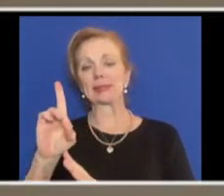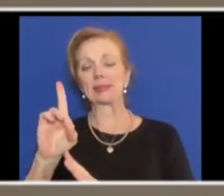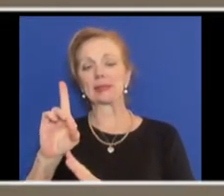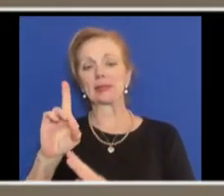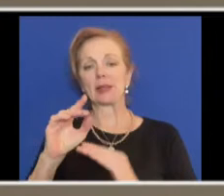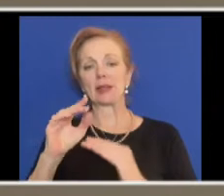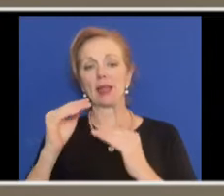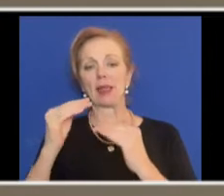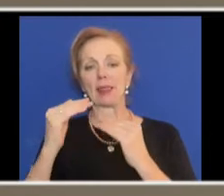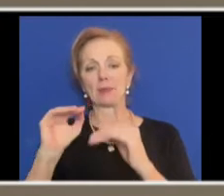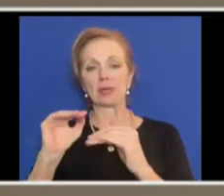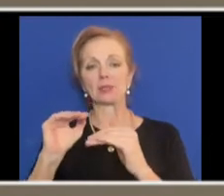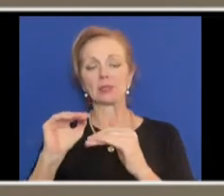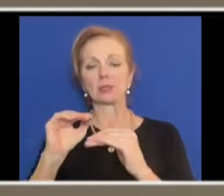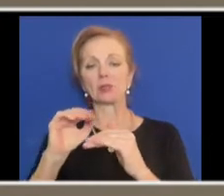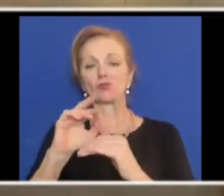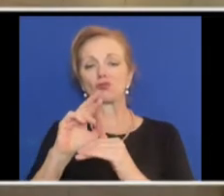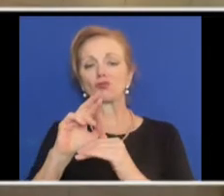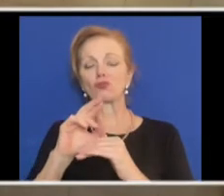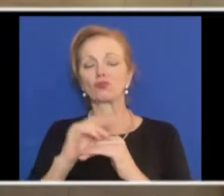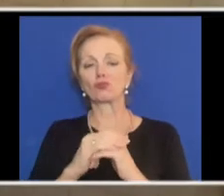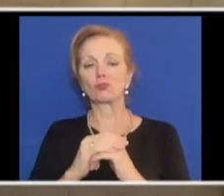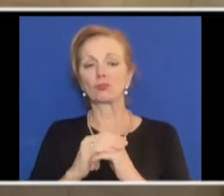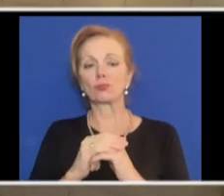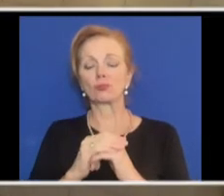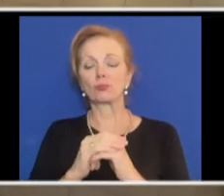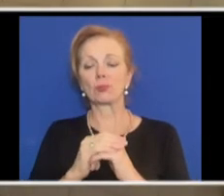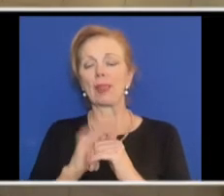that's that was my main question